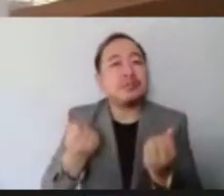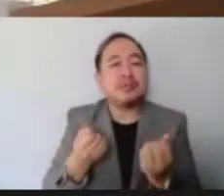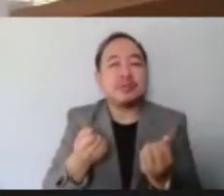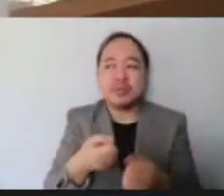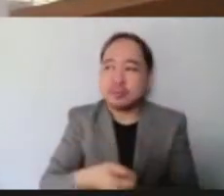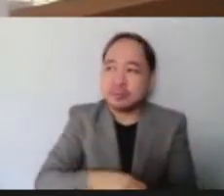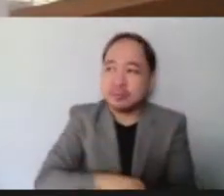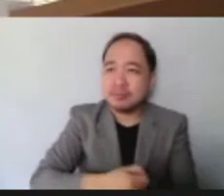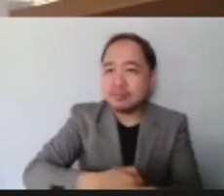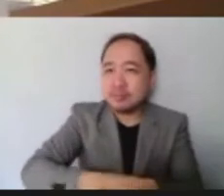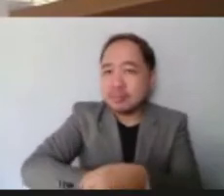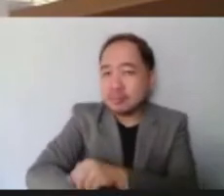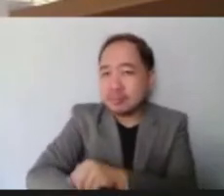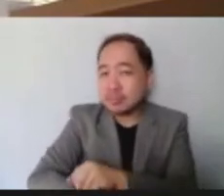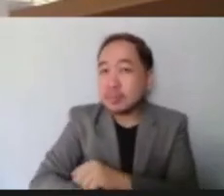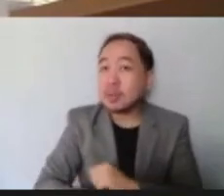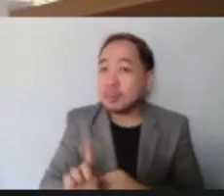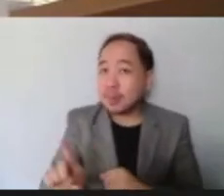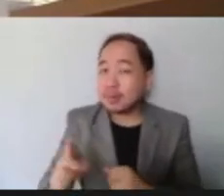foreign